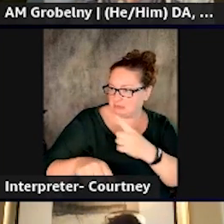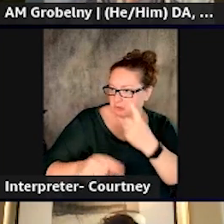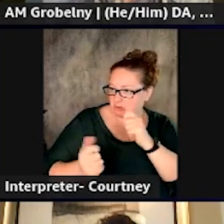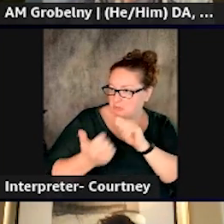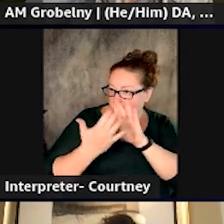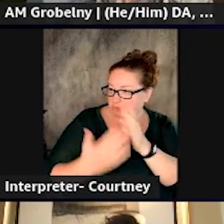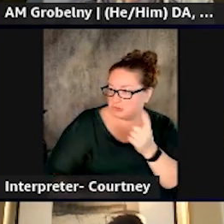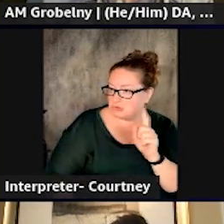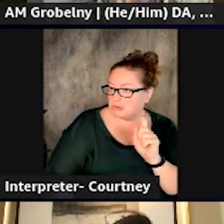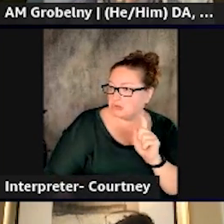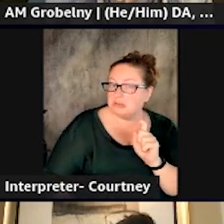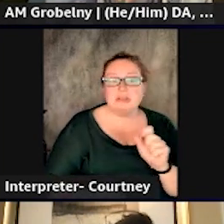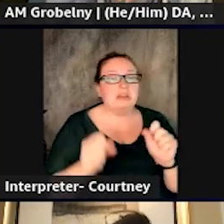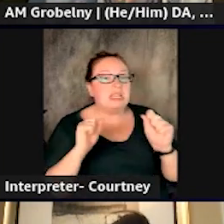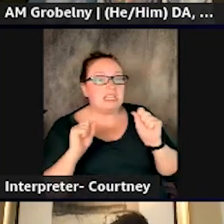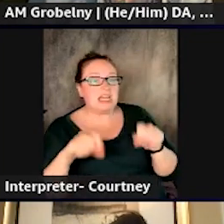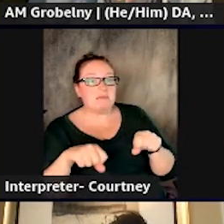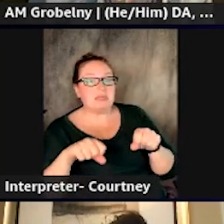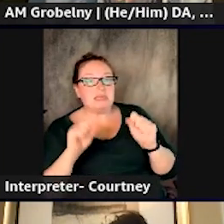It can be, yeah.